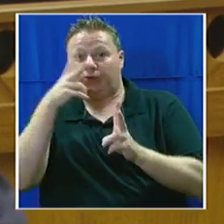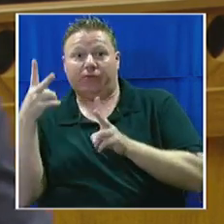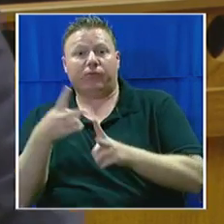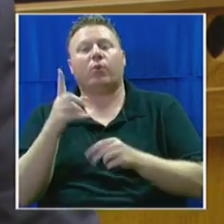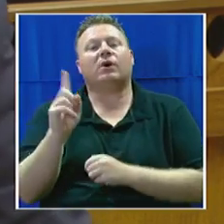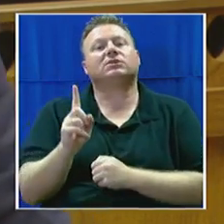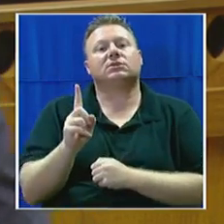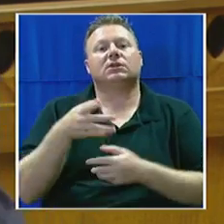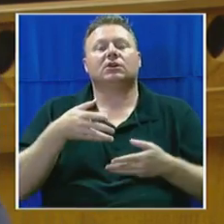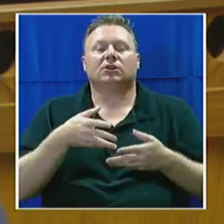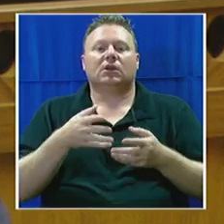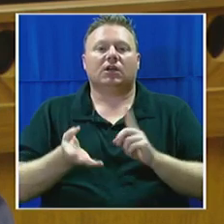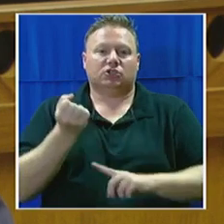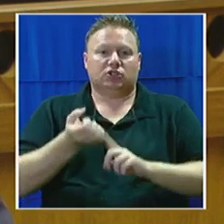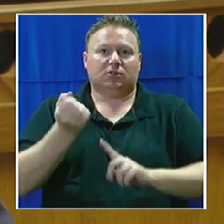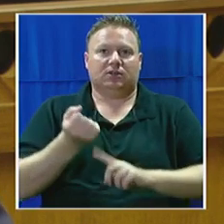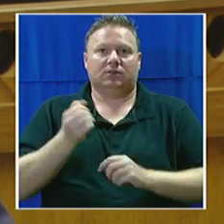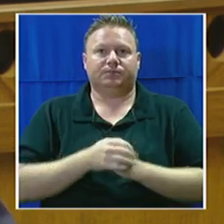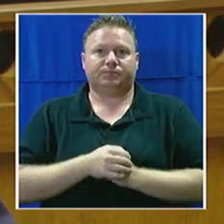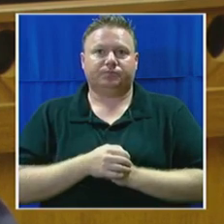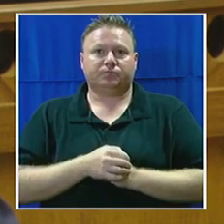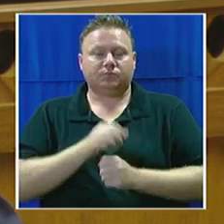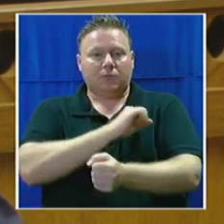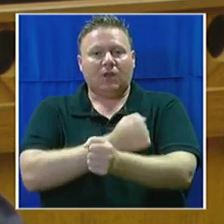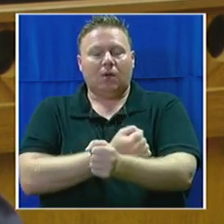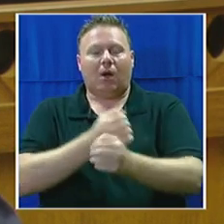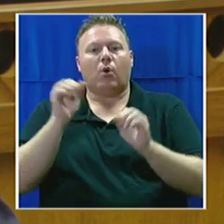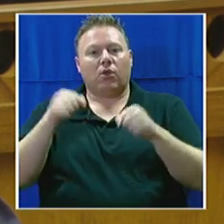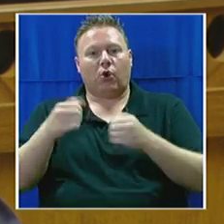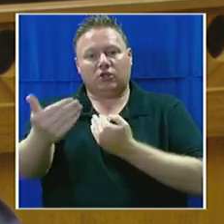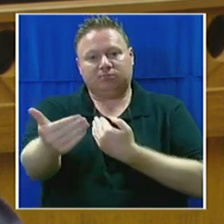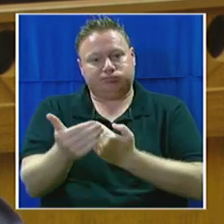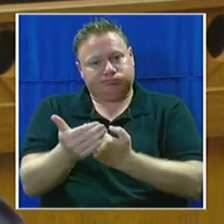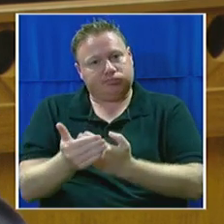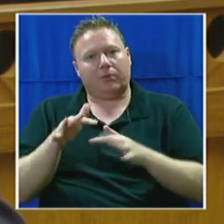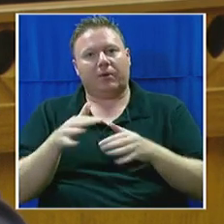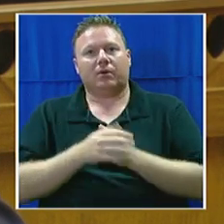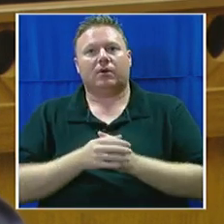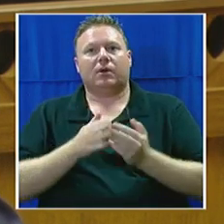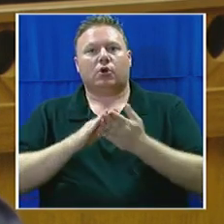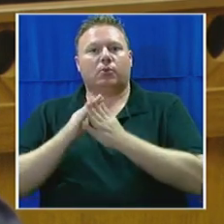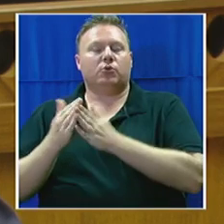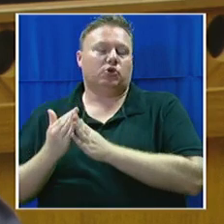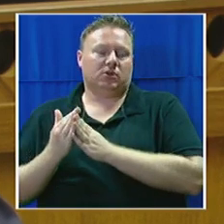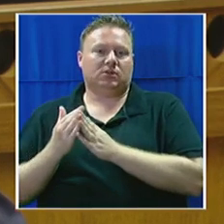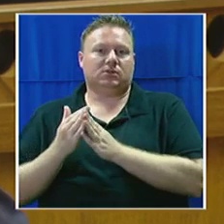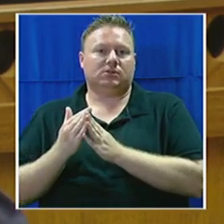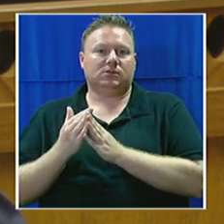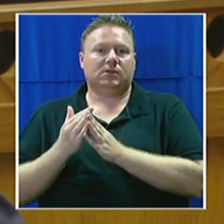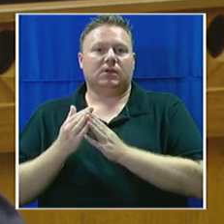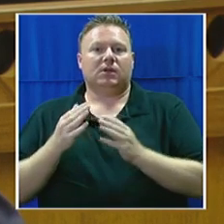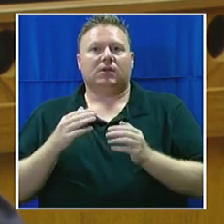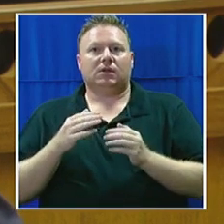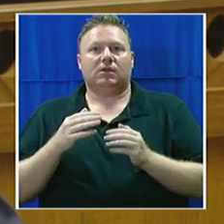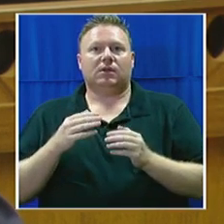to achieve this is to bring the power and authority closer to the people through smaller community-driven municipalities. In